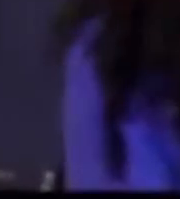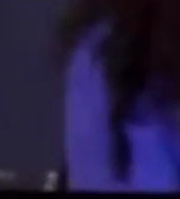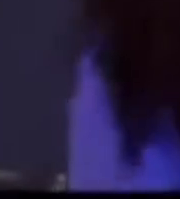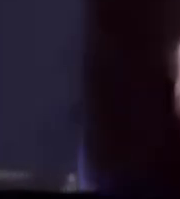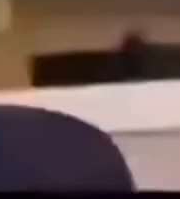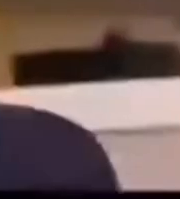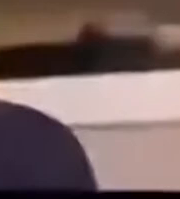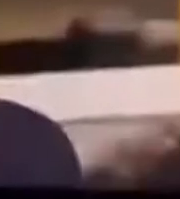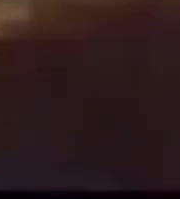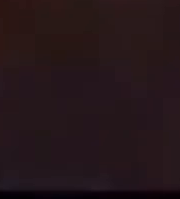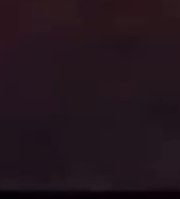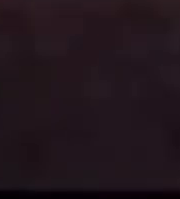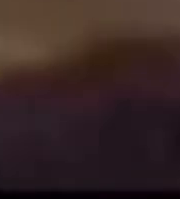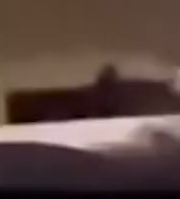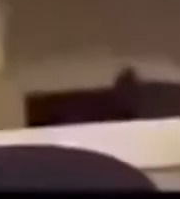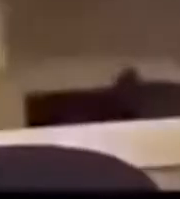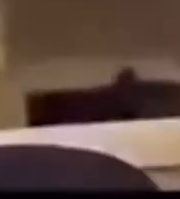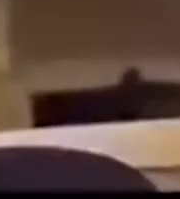I'm sorry. Really.